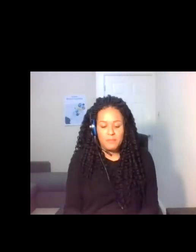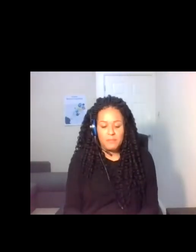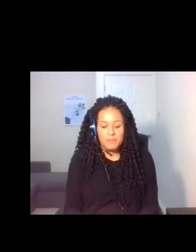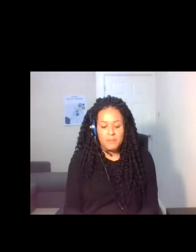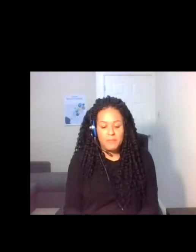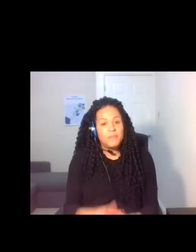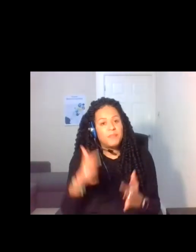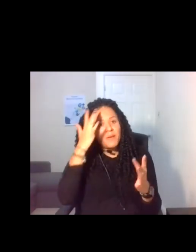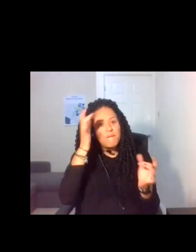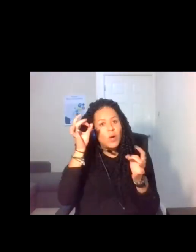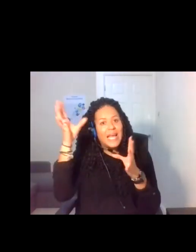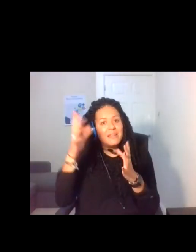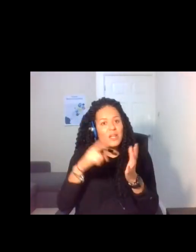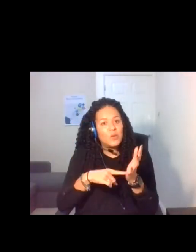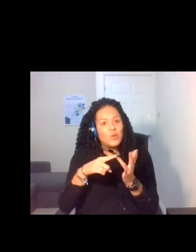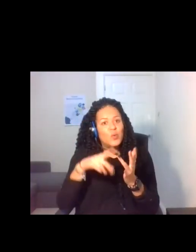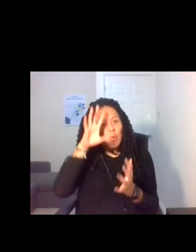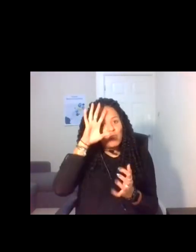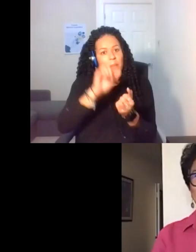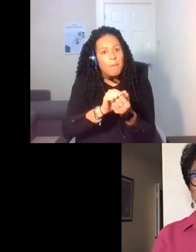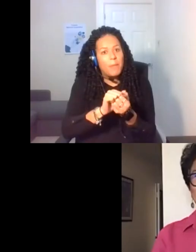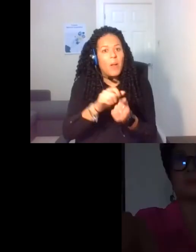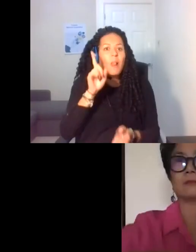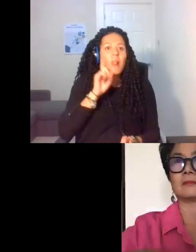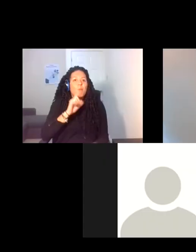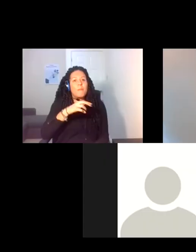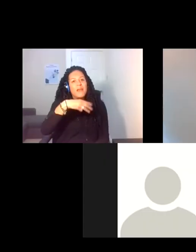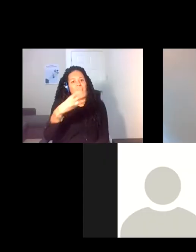Forgetting to remember the women of Essex.